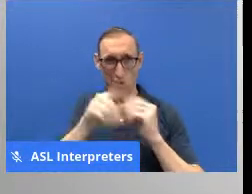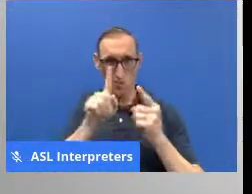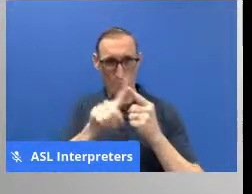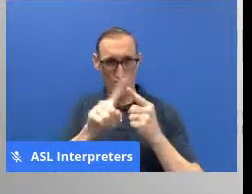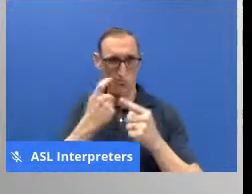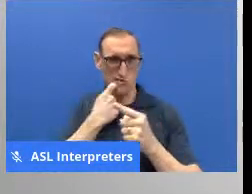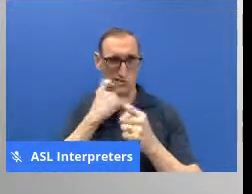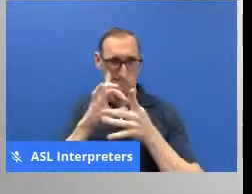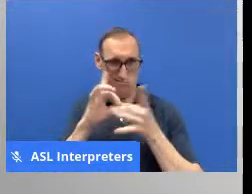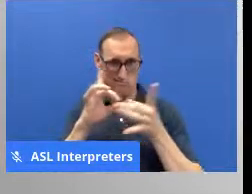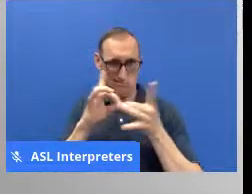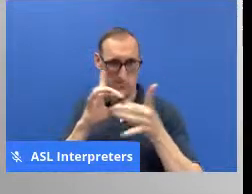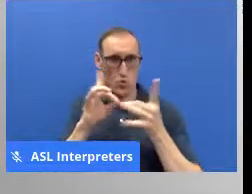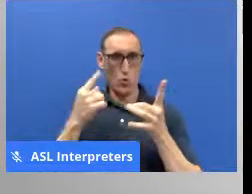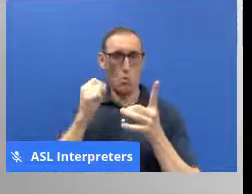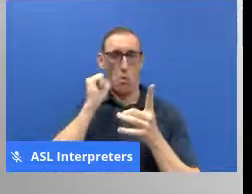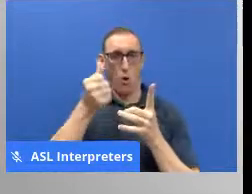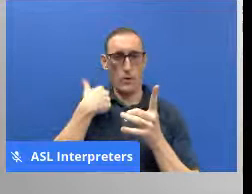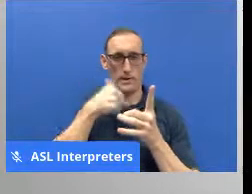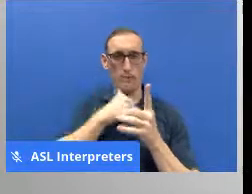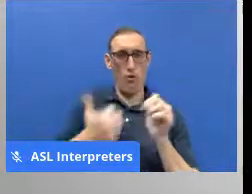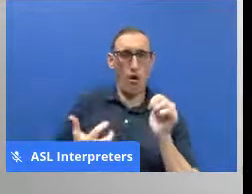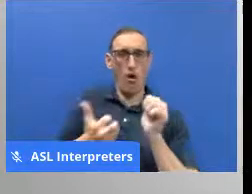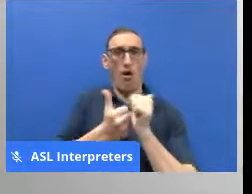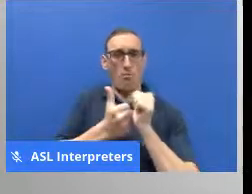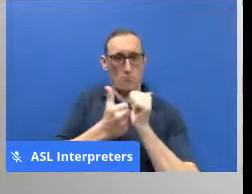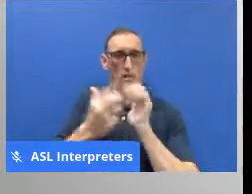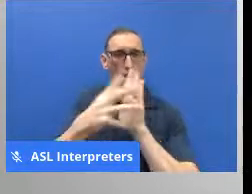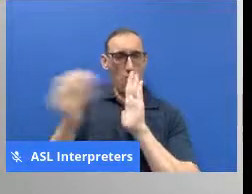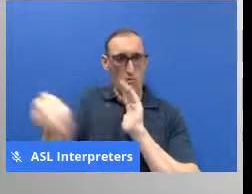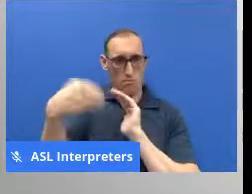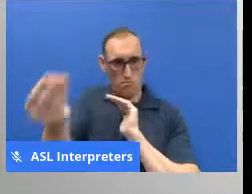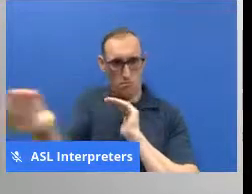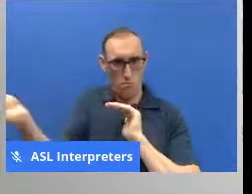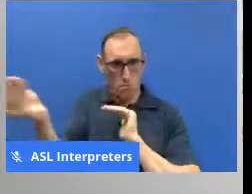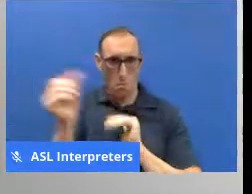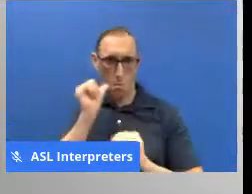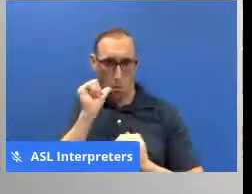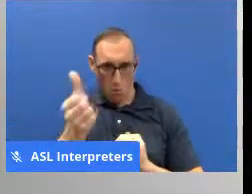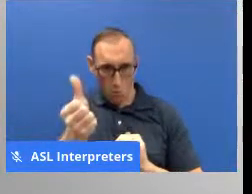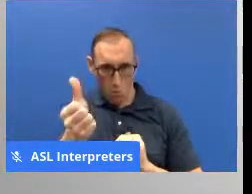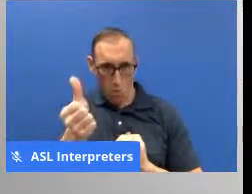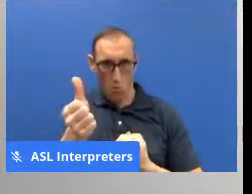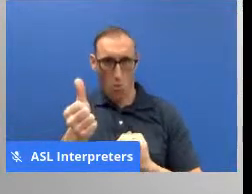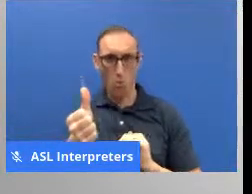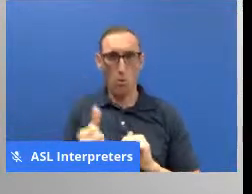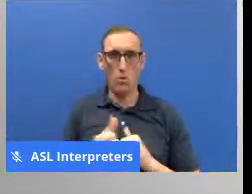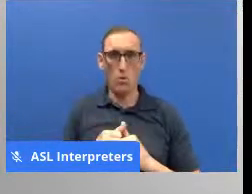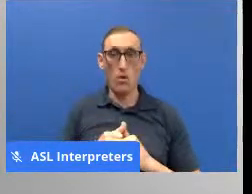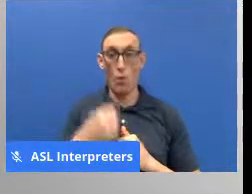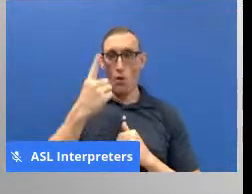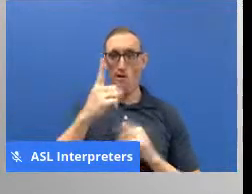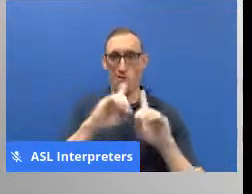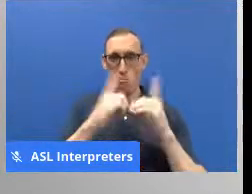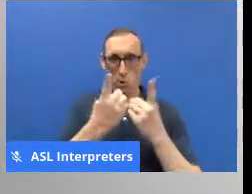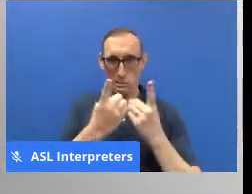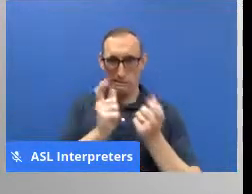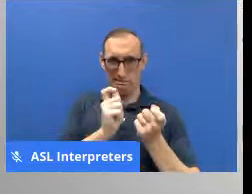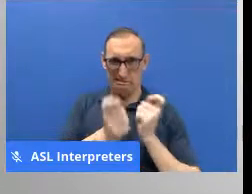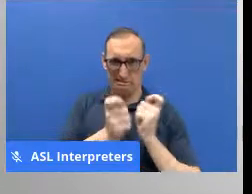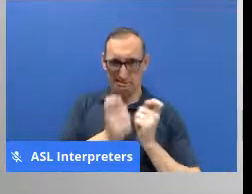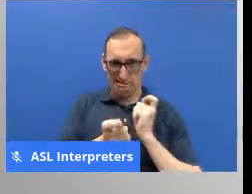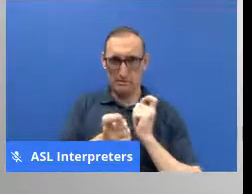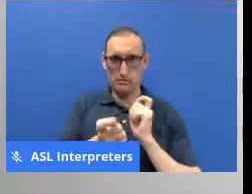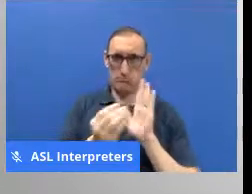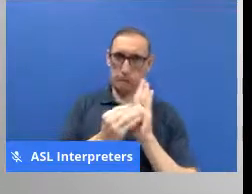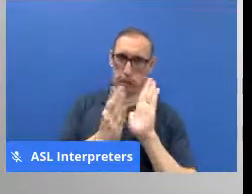one edit / modification from one department that I'm actually going to talk to you about in my time